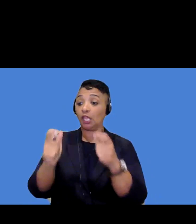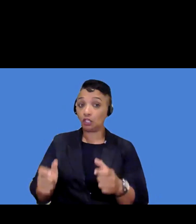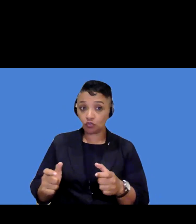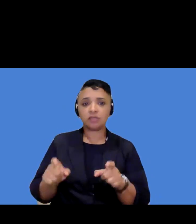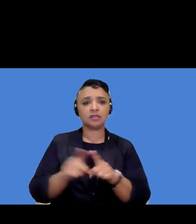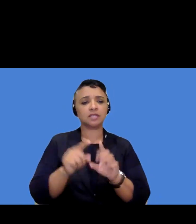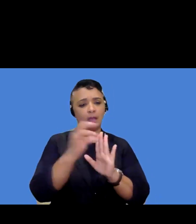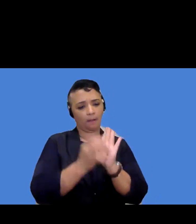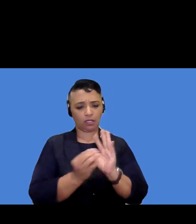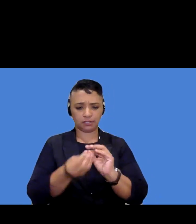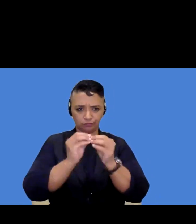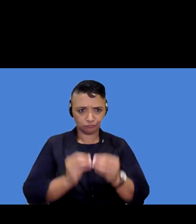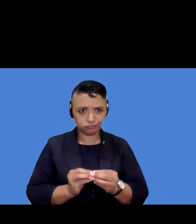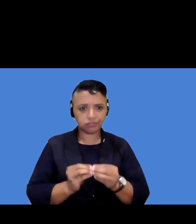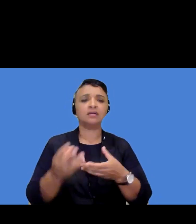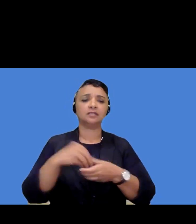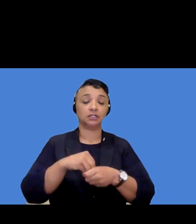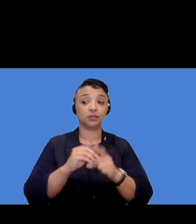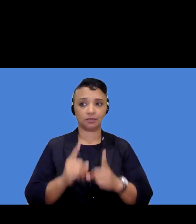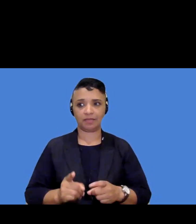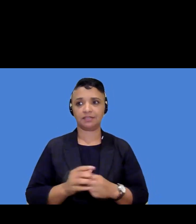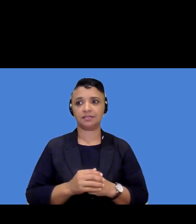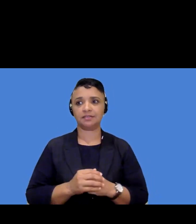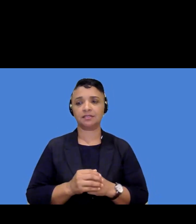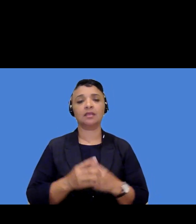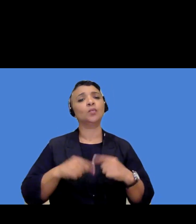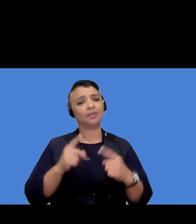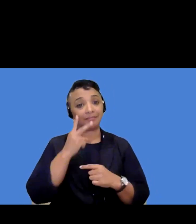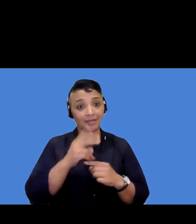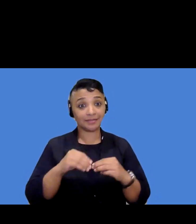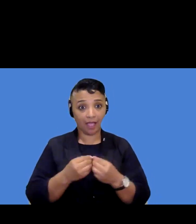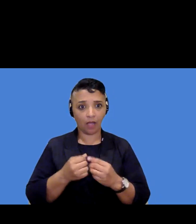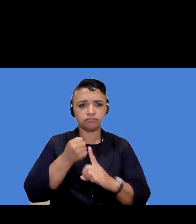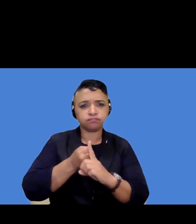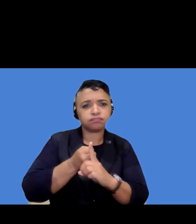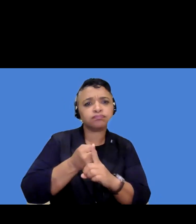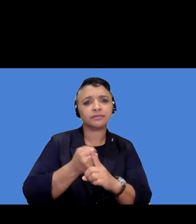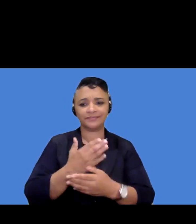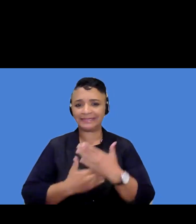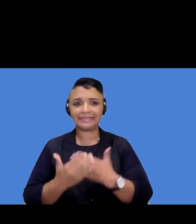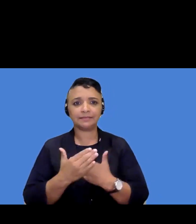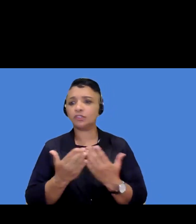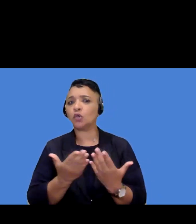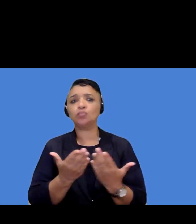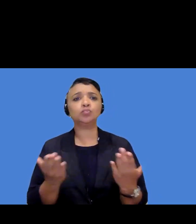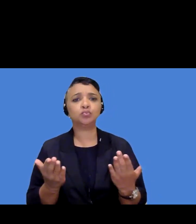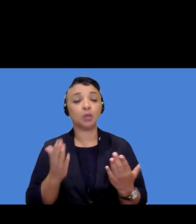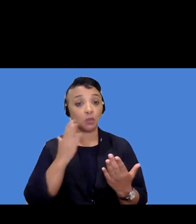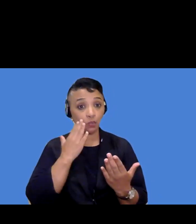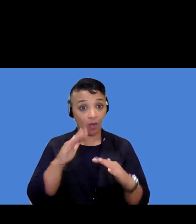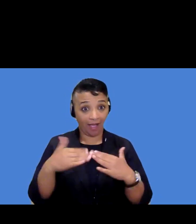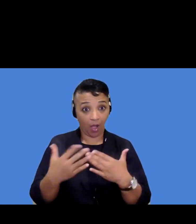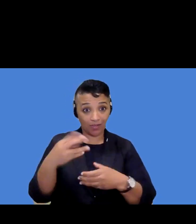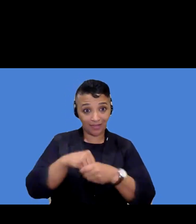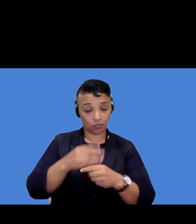roles. We must have a seat at the table making decisions that has an impact not only on our